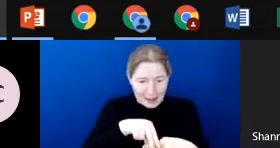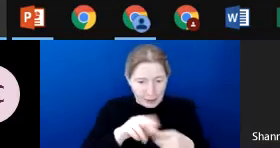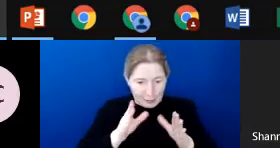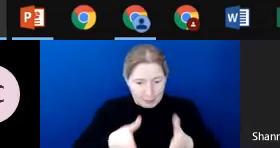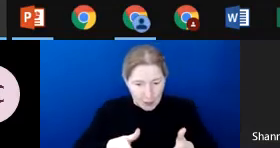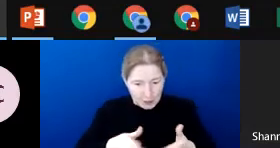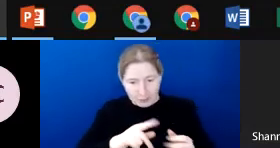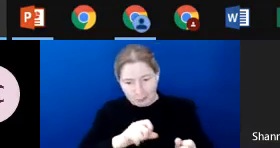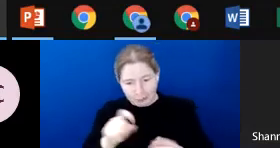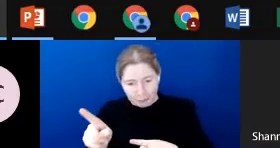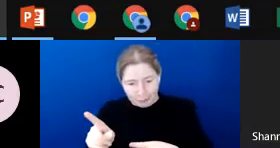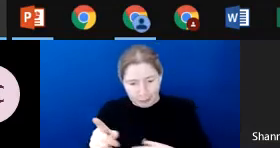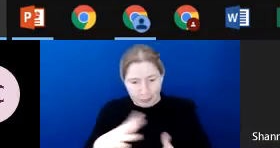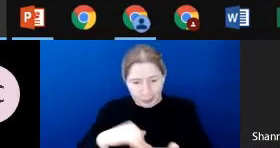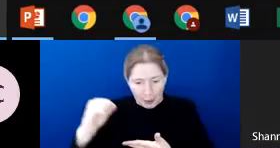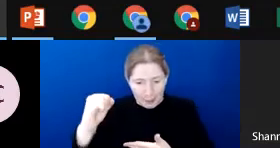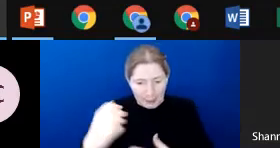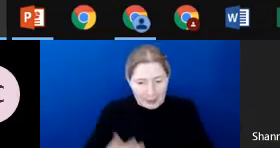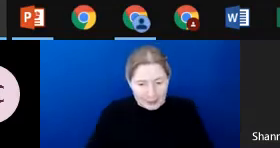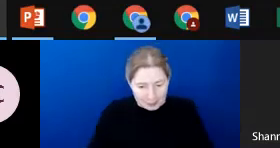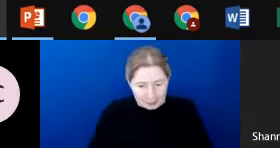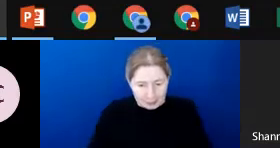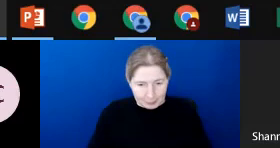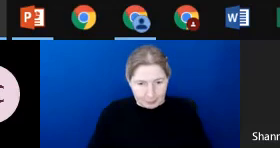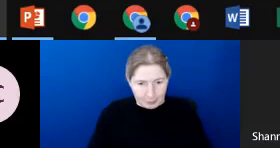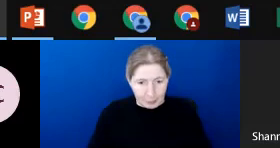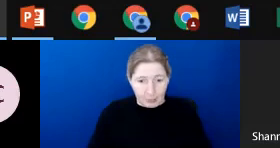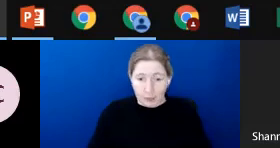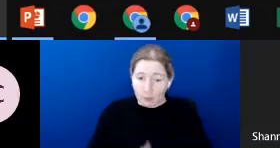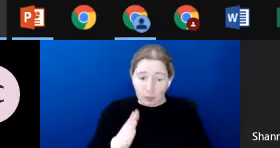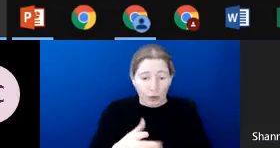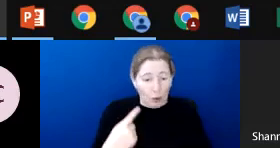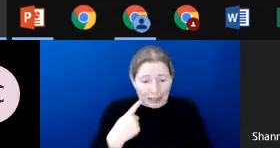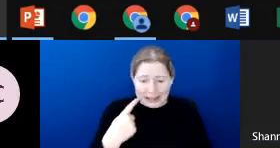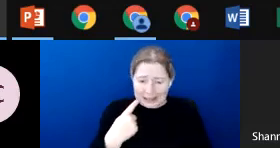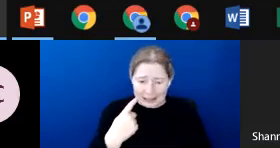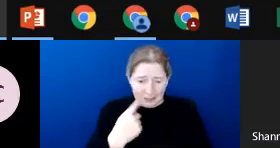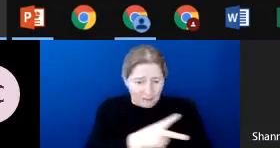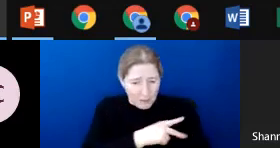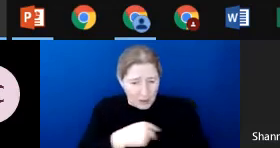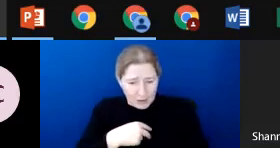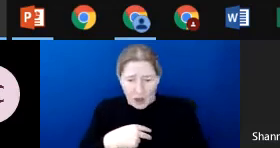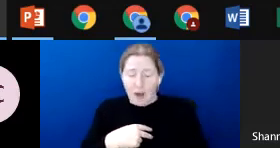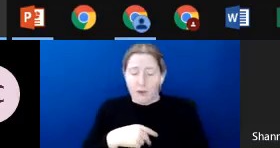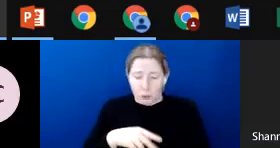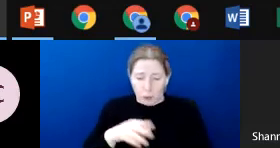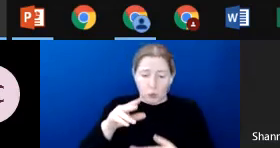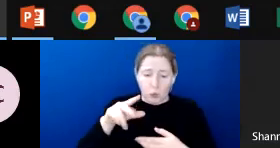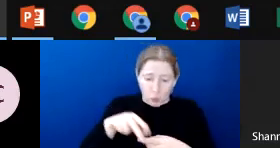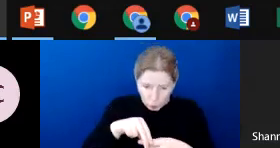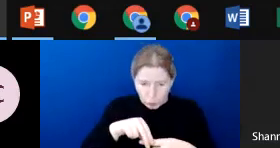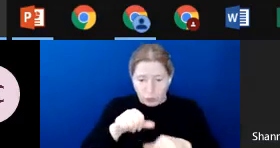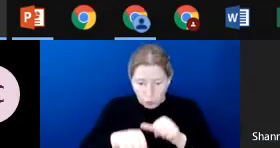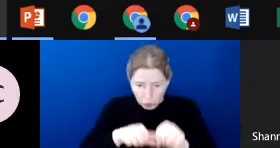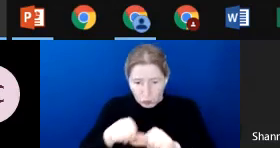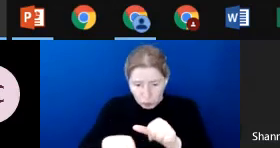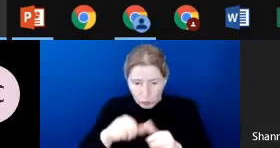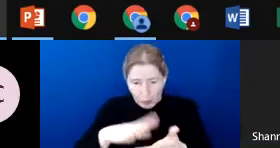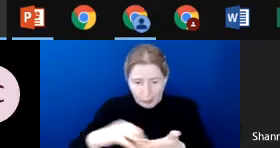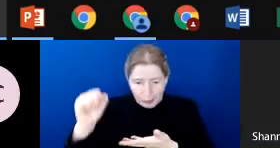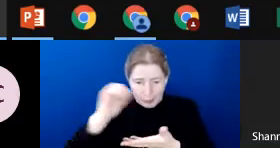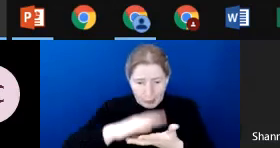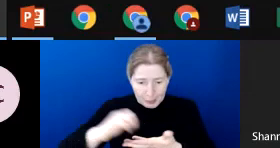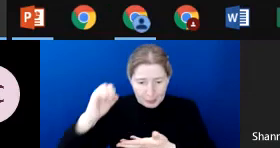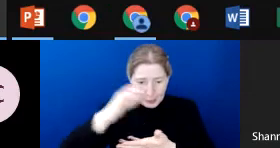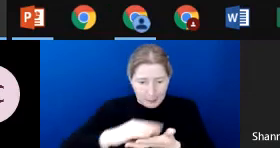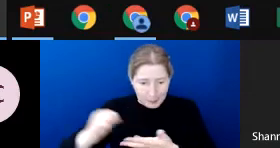And I'll submit this one. So it's very easy for the user to submit the expenses when they've used their